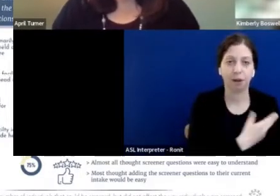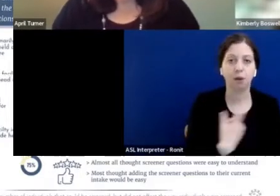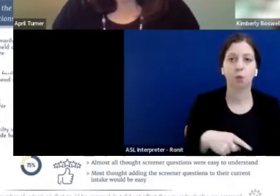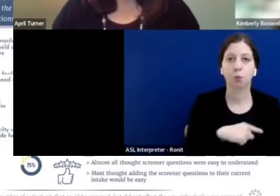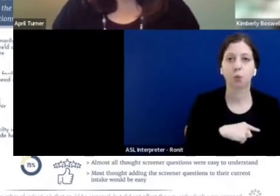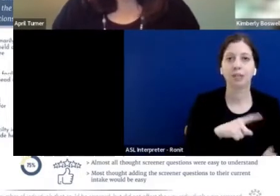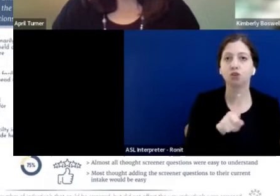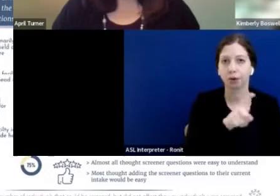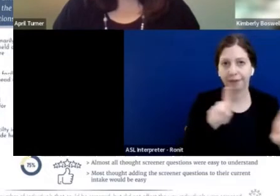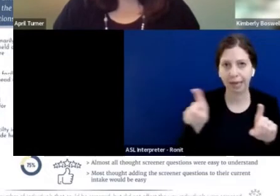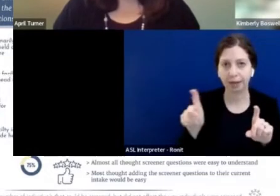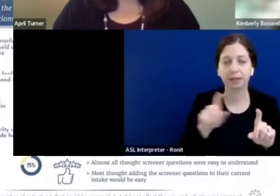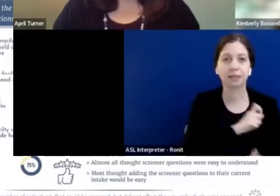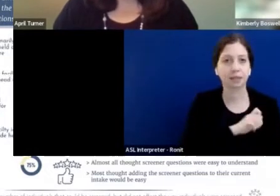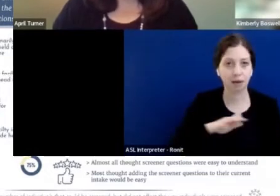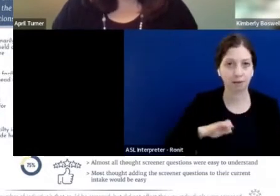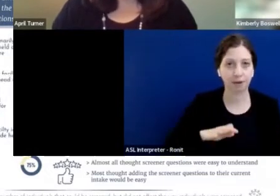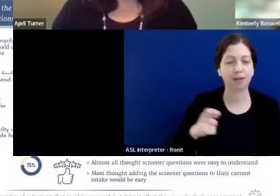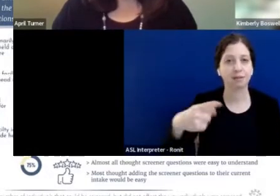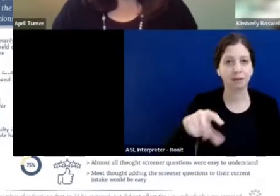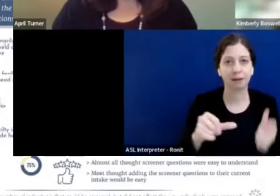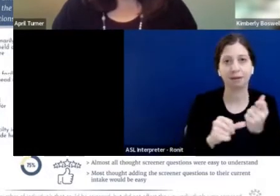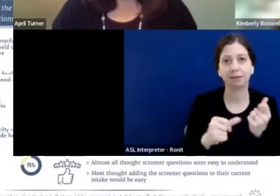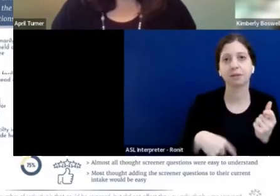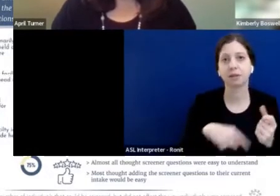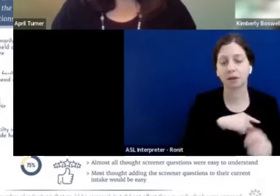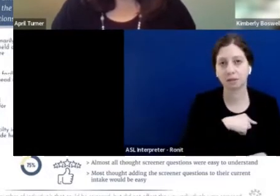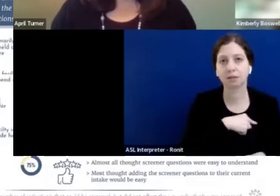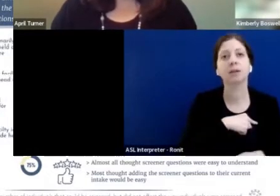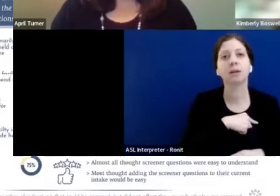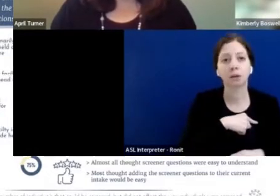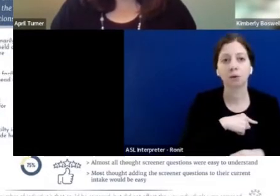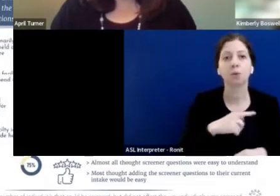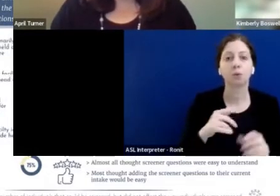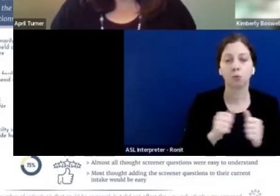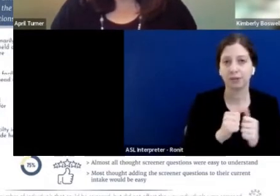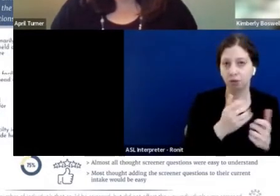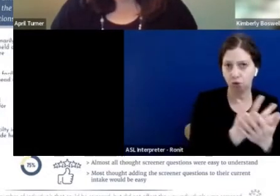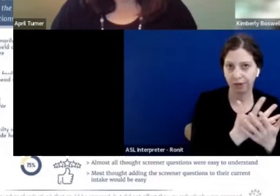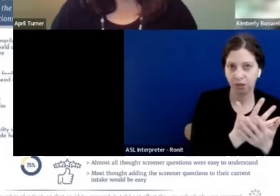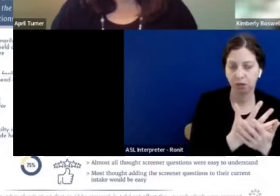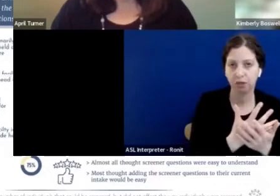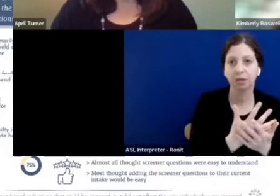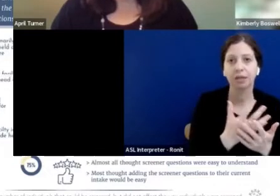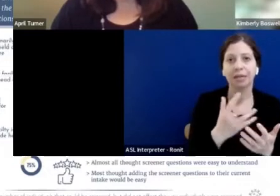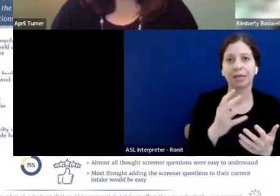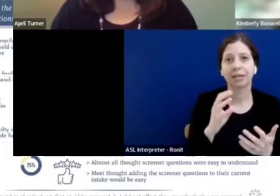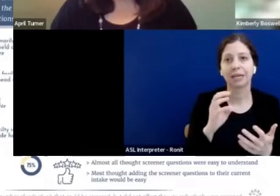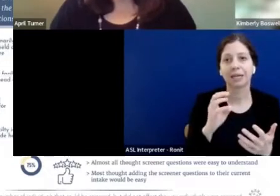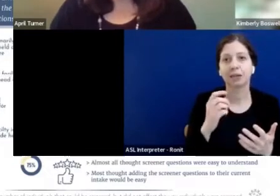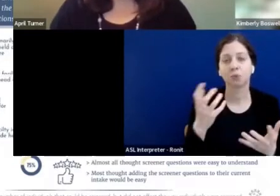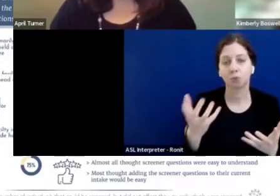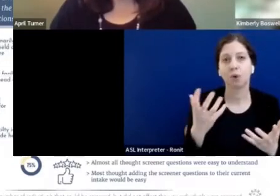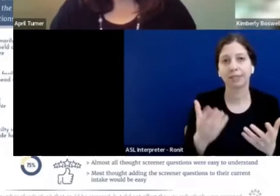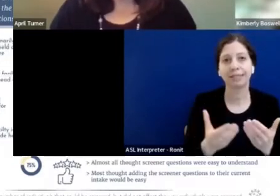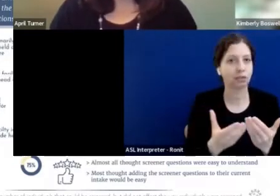surveyed staff, and they assisted us, the same staff that assisted us with the screeners, the easiness, and we looked at the easiness